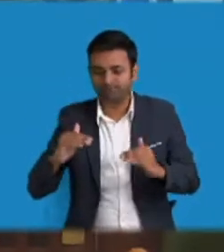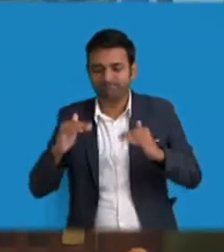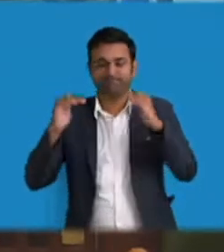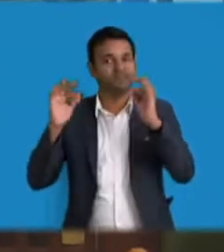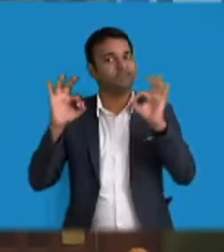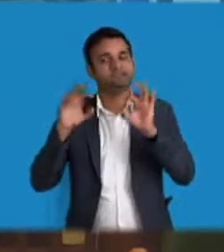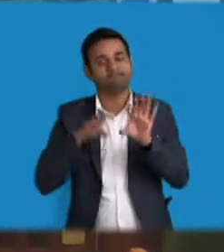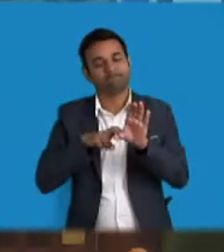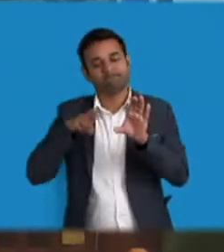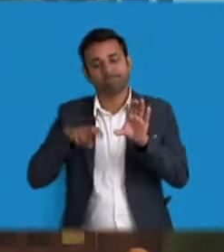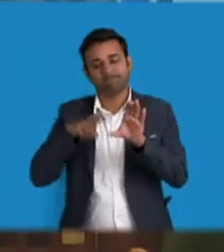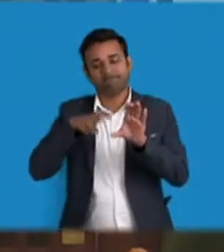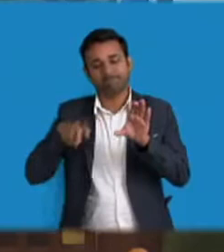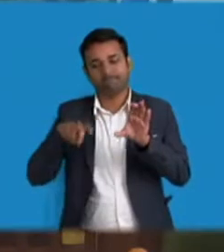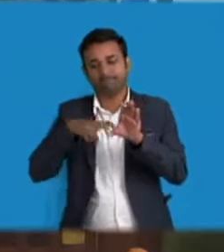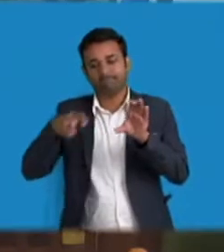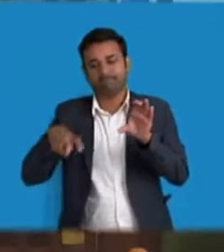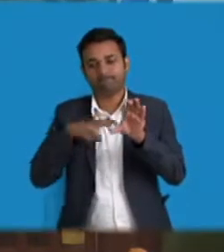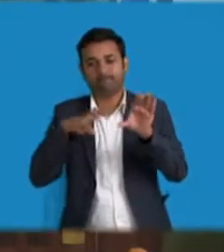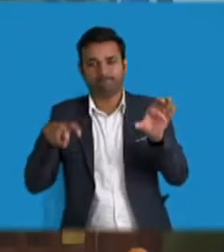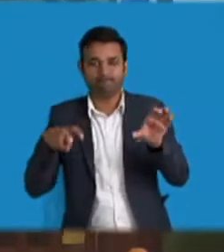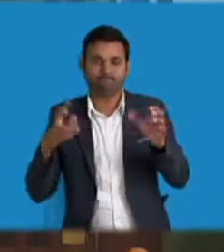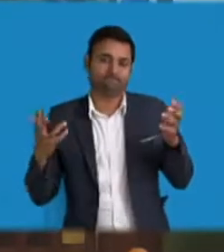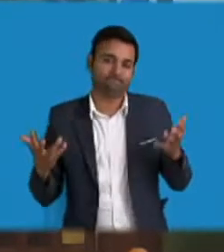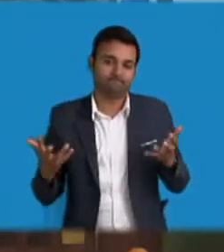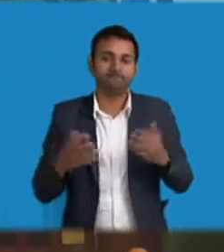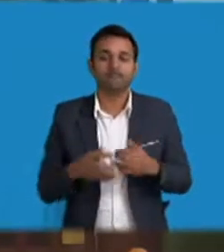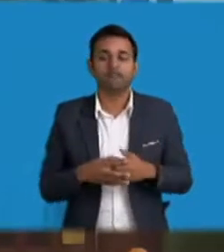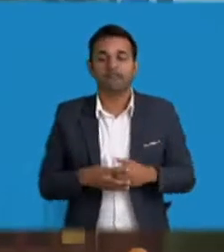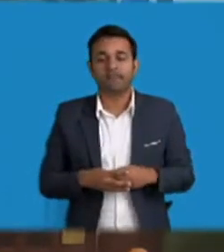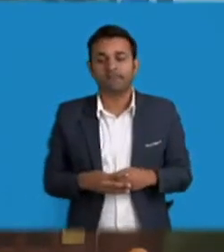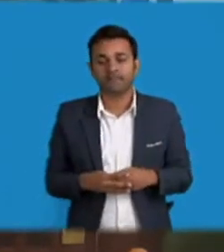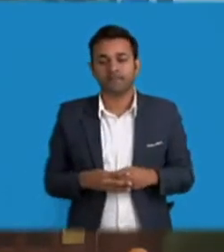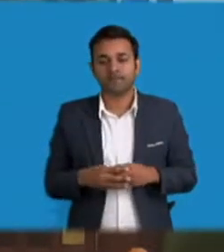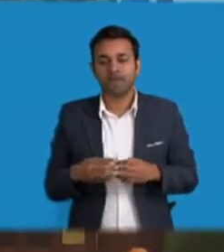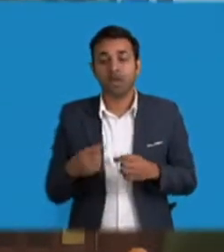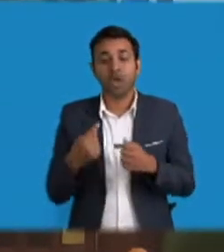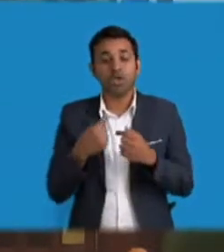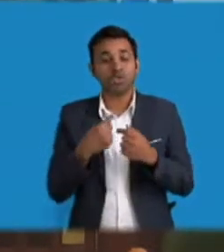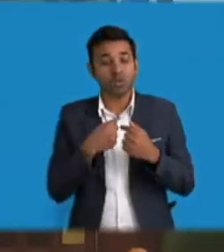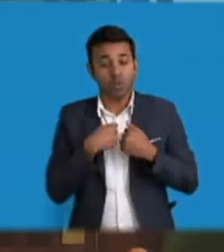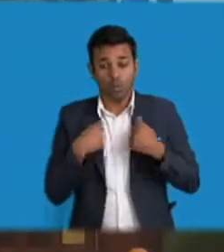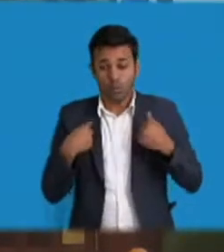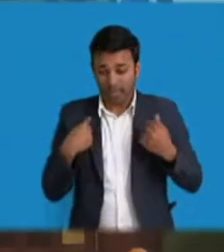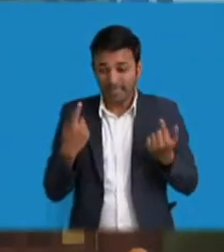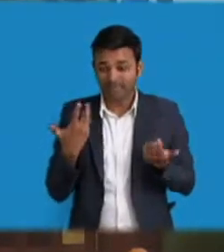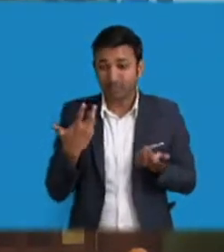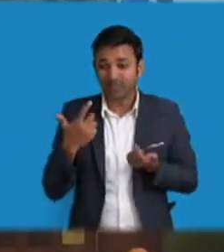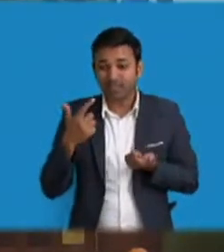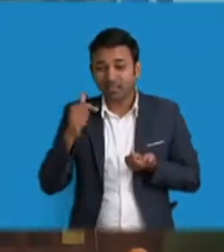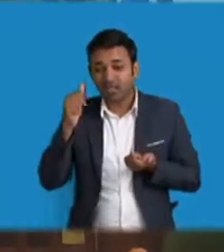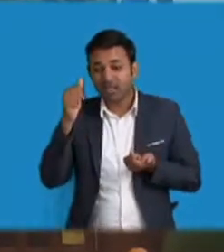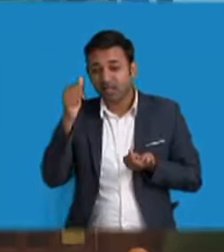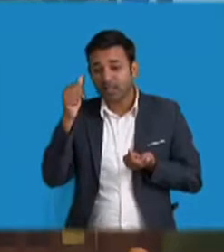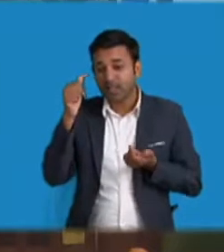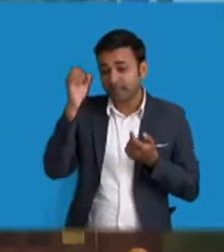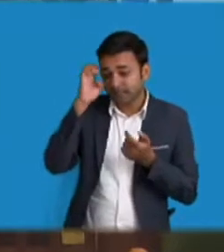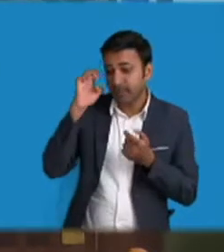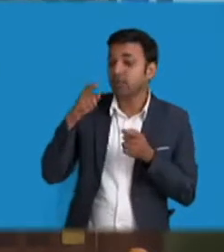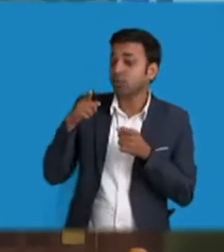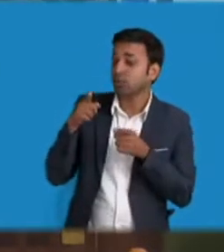into account those who go early, move off to a technical college or